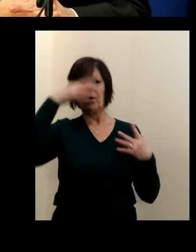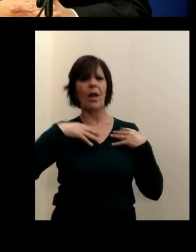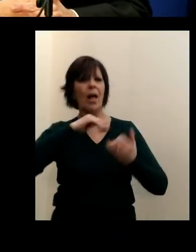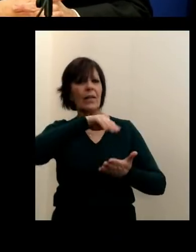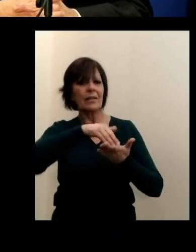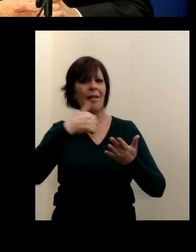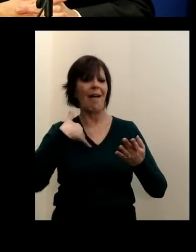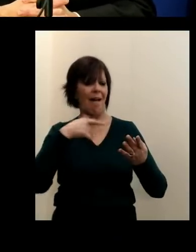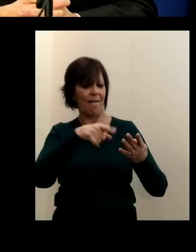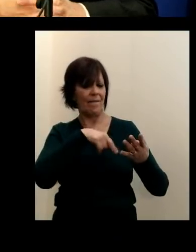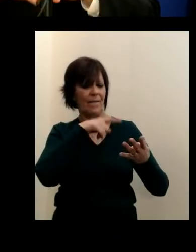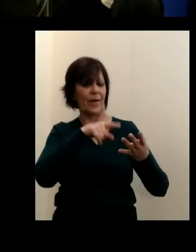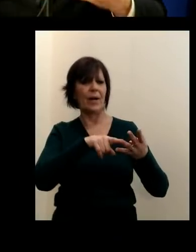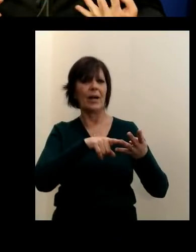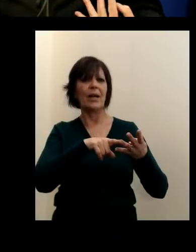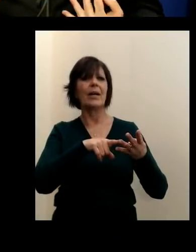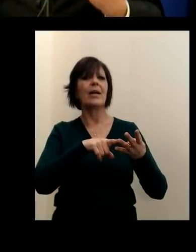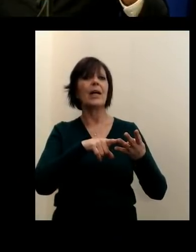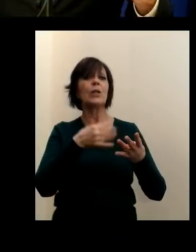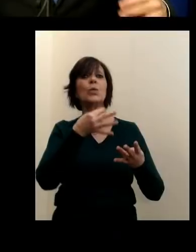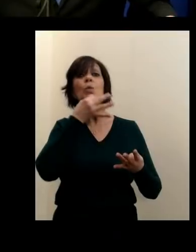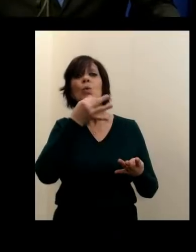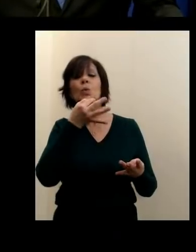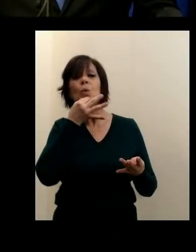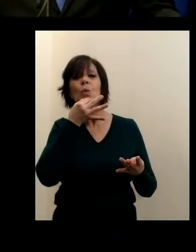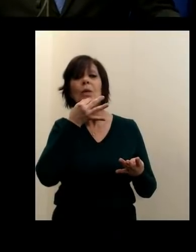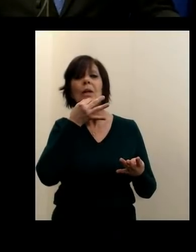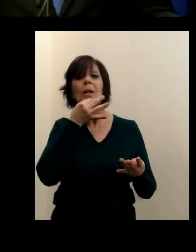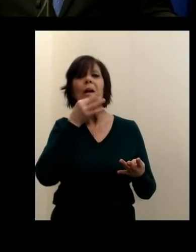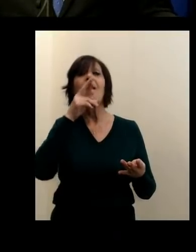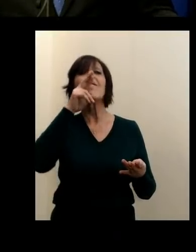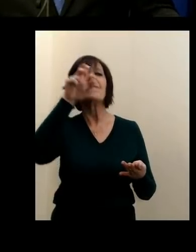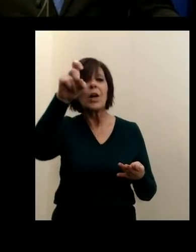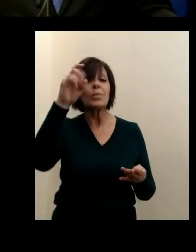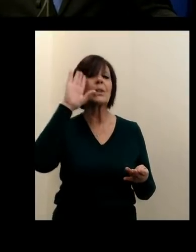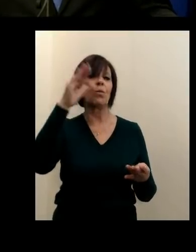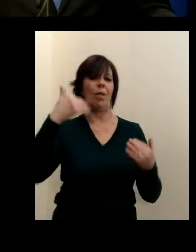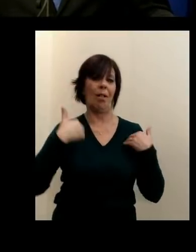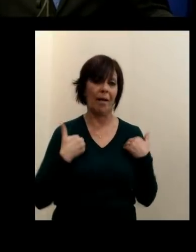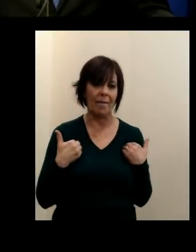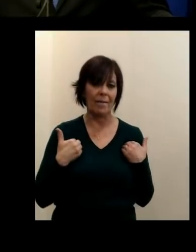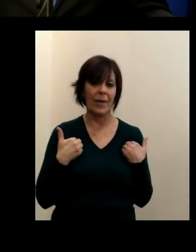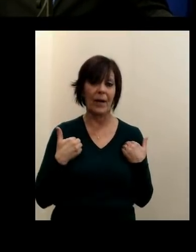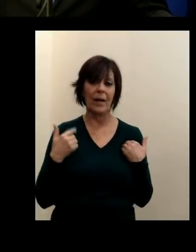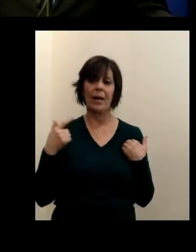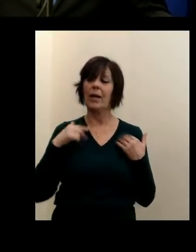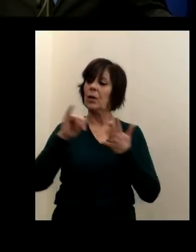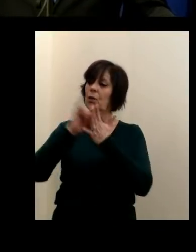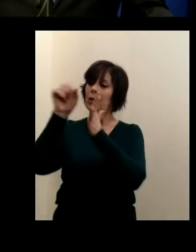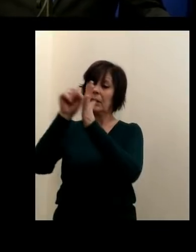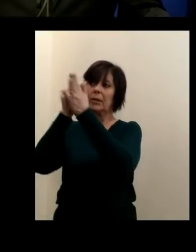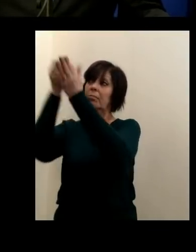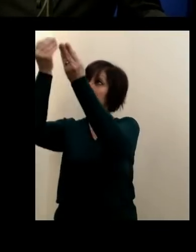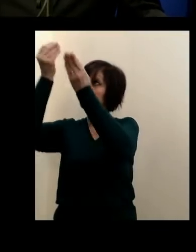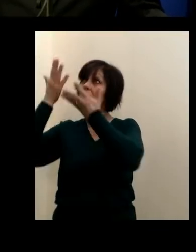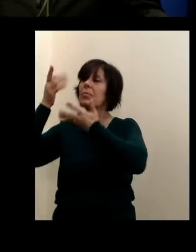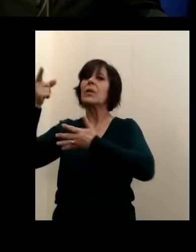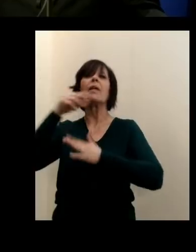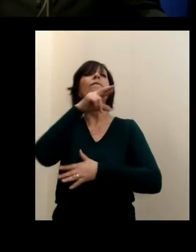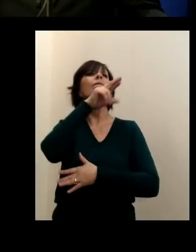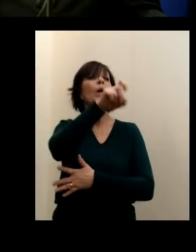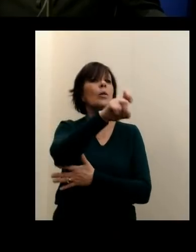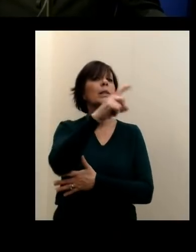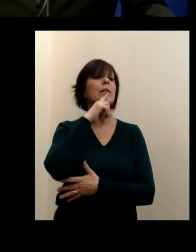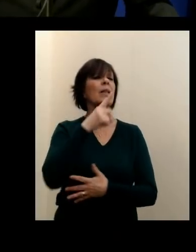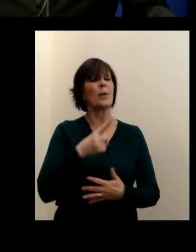centers have them, and very soon pharmacies will have them. And we've been told by New York State that the pharmacies are going to